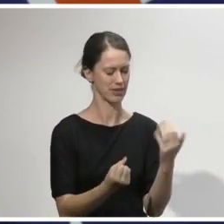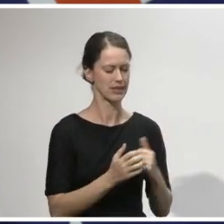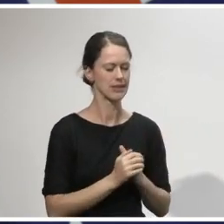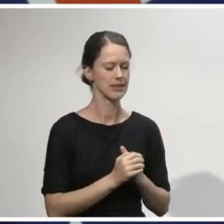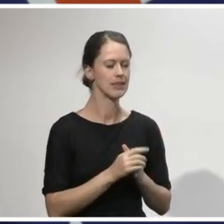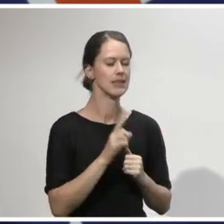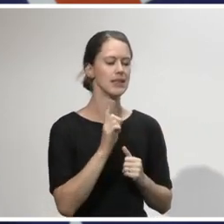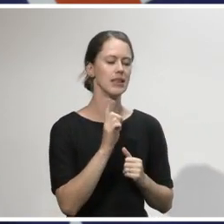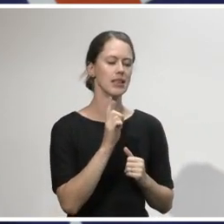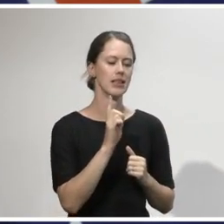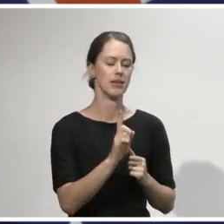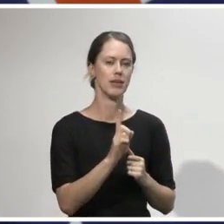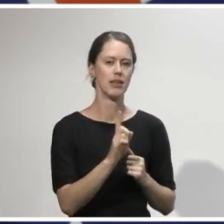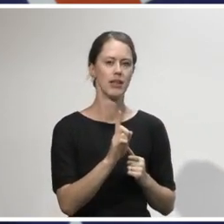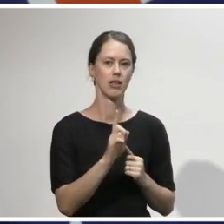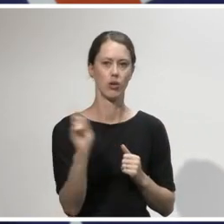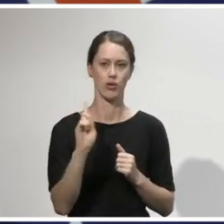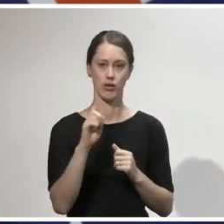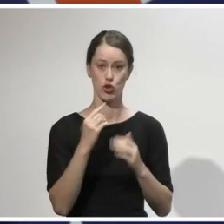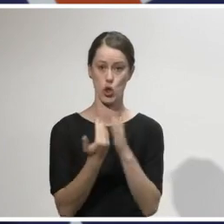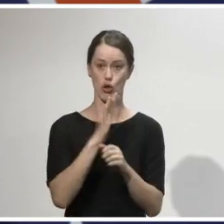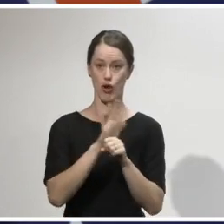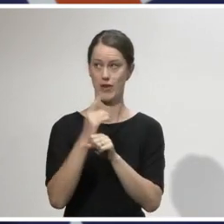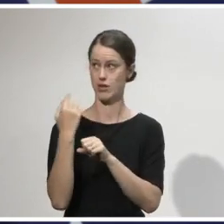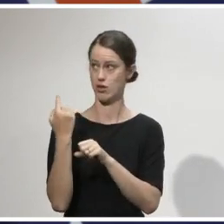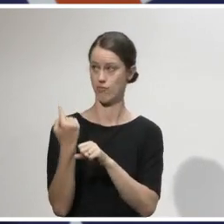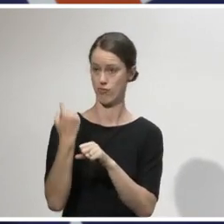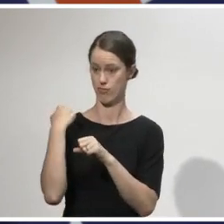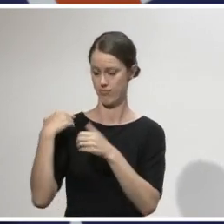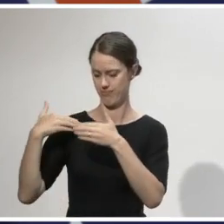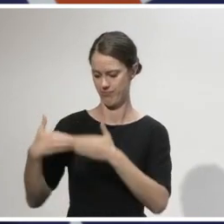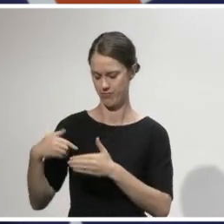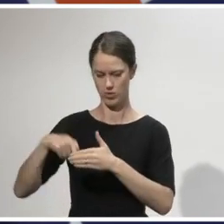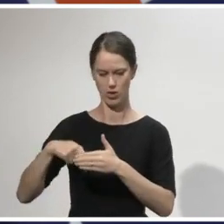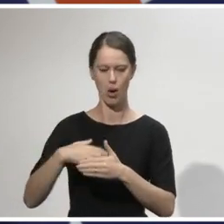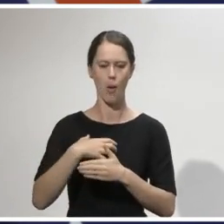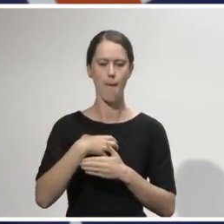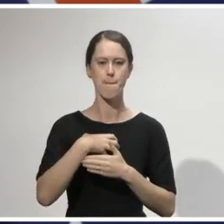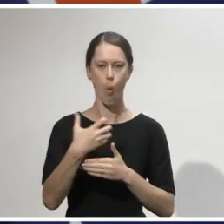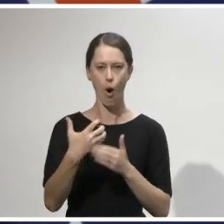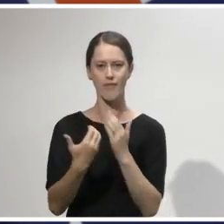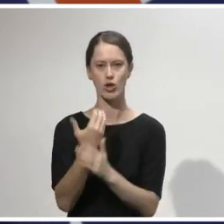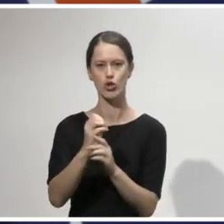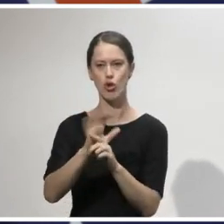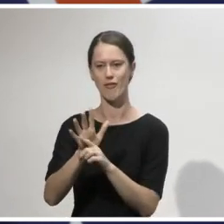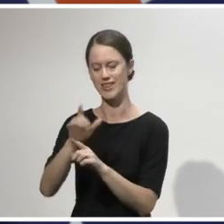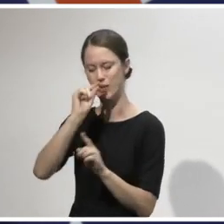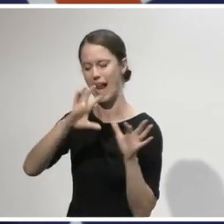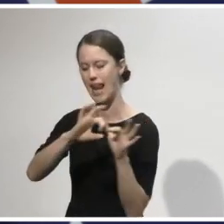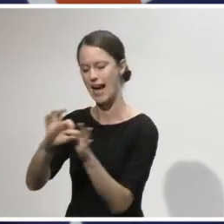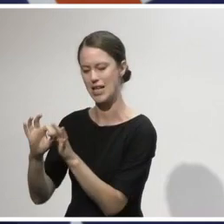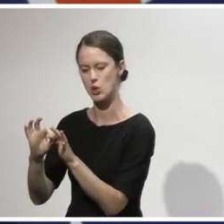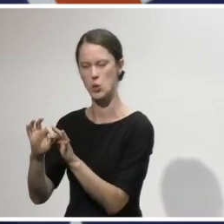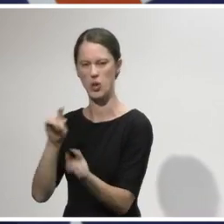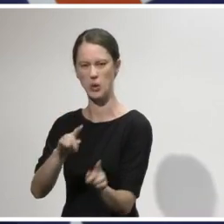the cases that we received in overnight, what we would expect to see is that more and more of our new cases we can actually link to